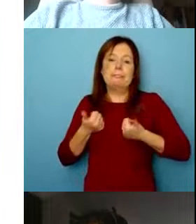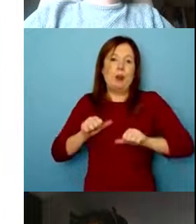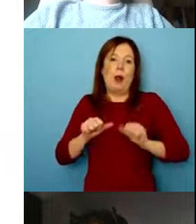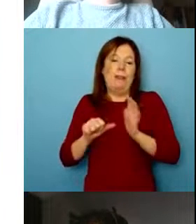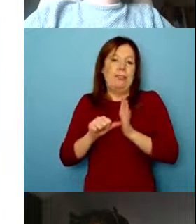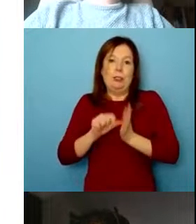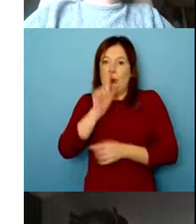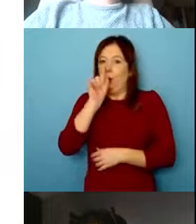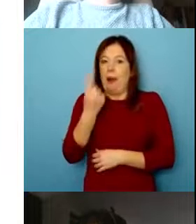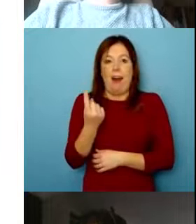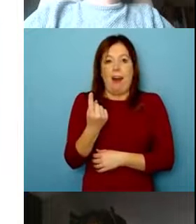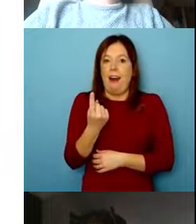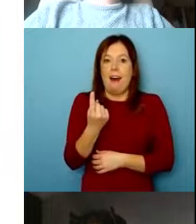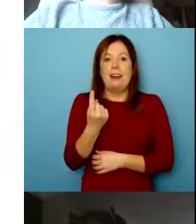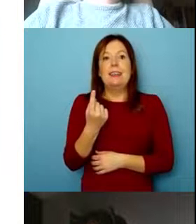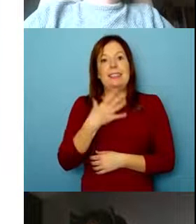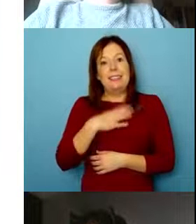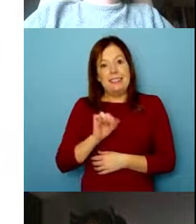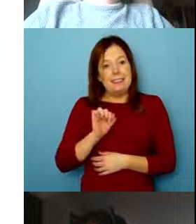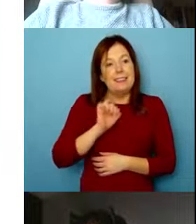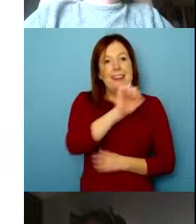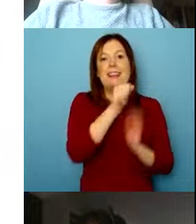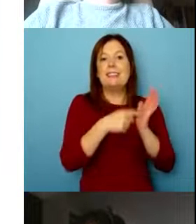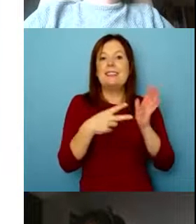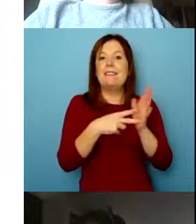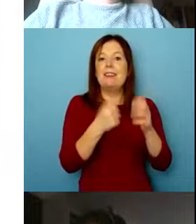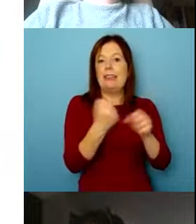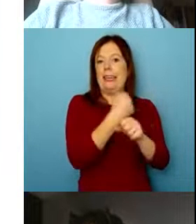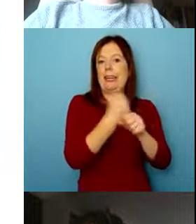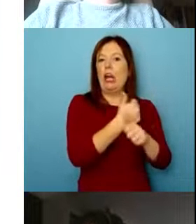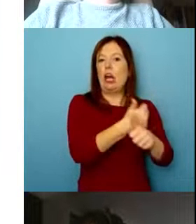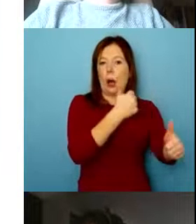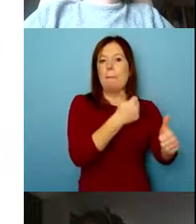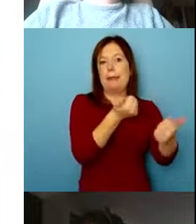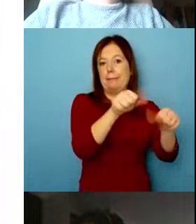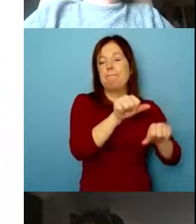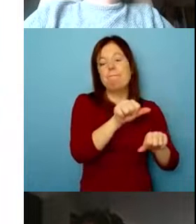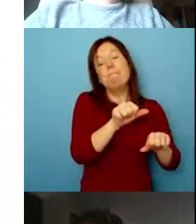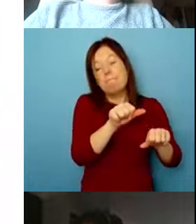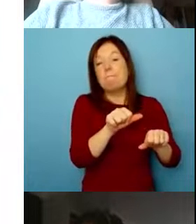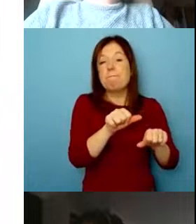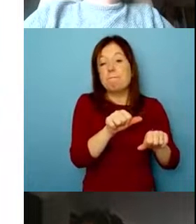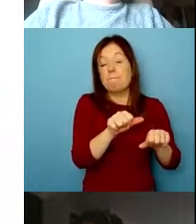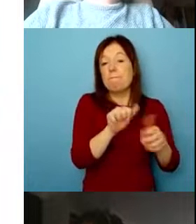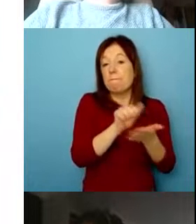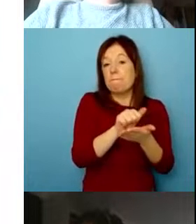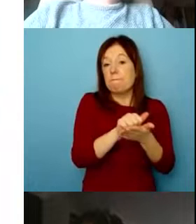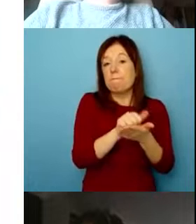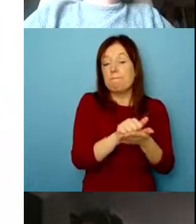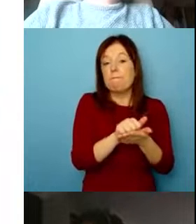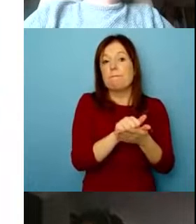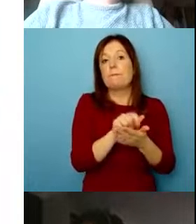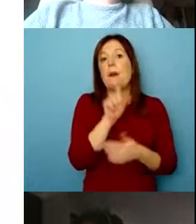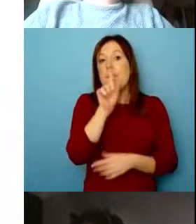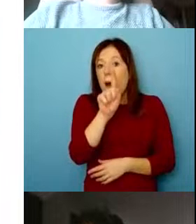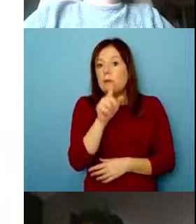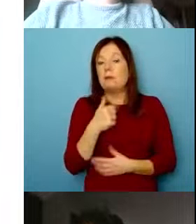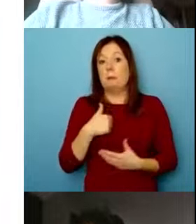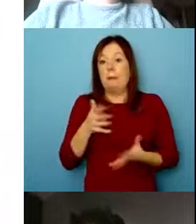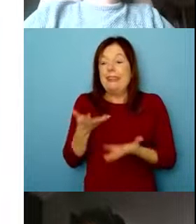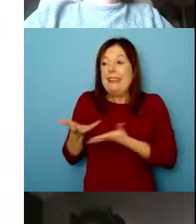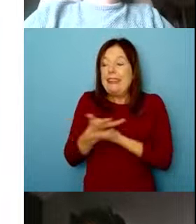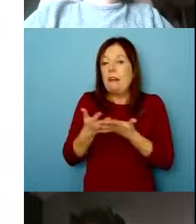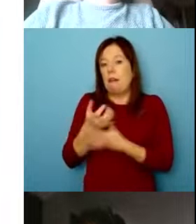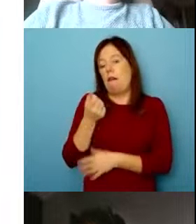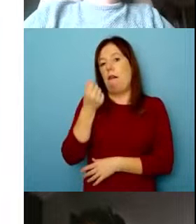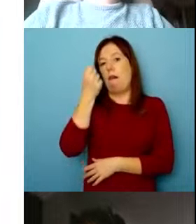It needs to be solved by the TV manufacturer, and it is generally the case. But what we did realise was that there needed